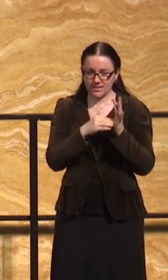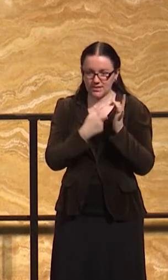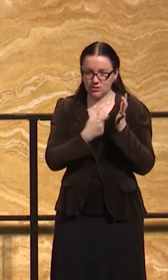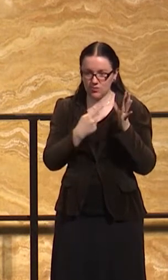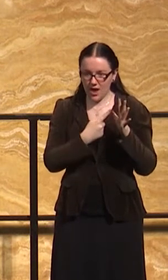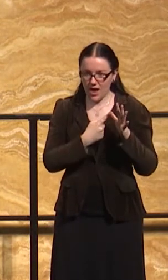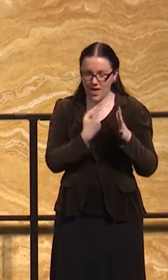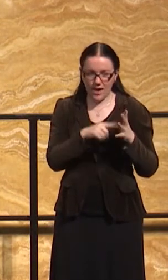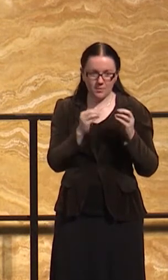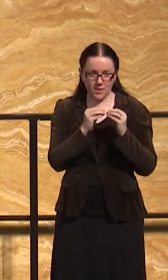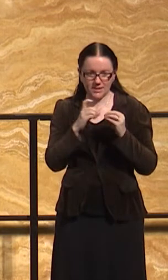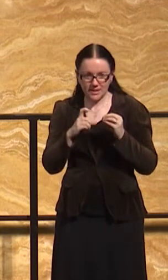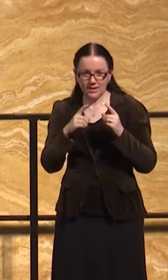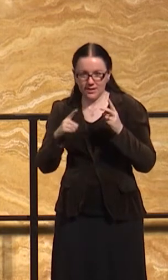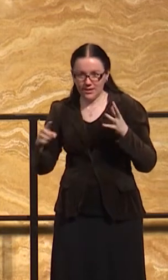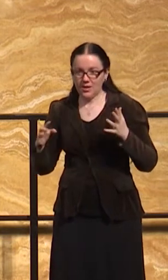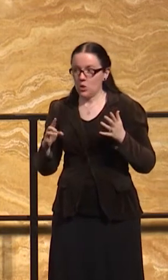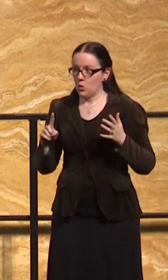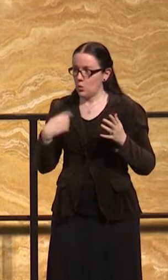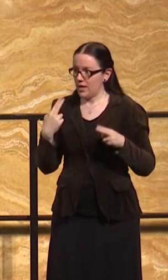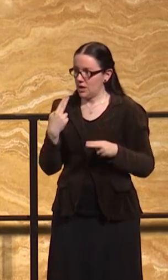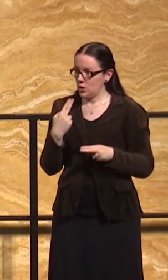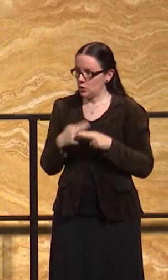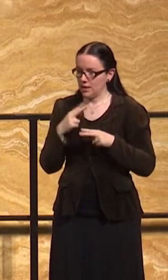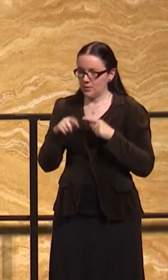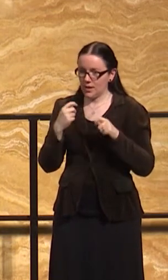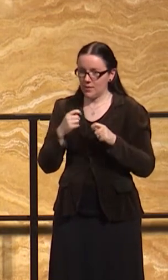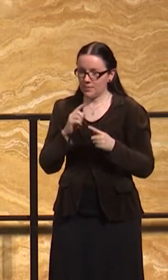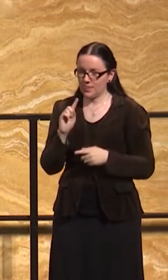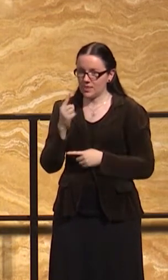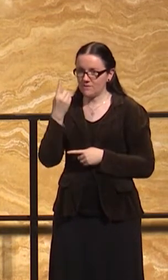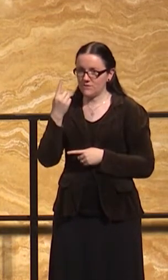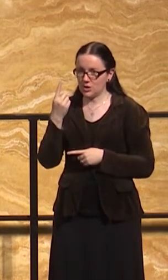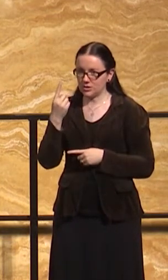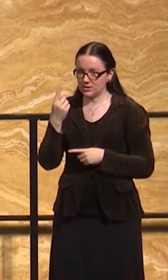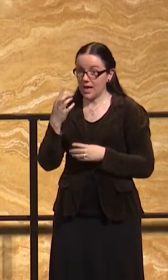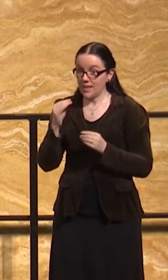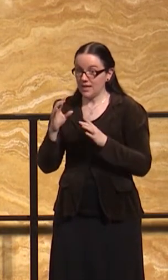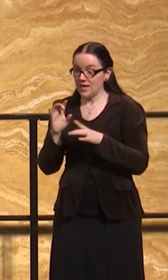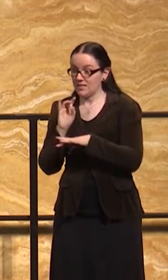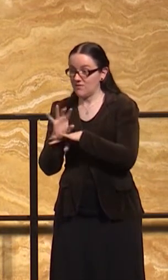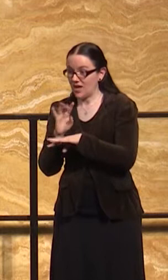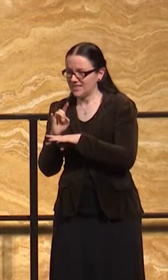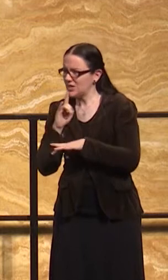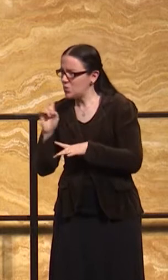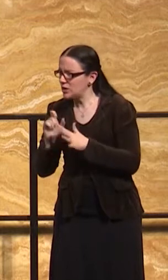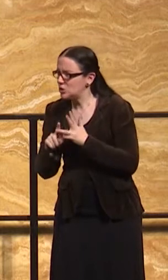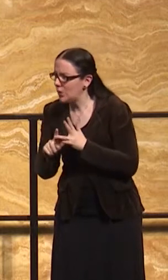BBC. And suddenly we had a very quick representation from one of your advisors. Like, what are you